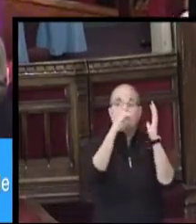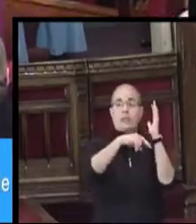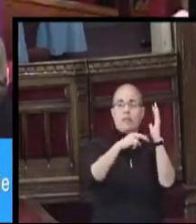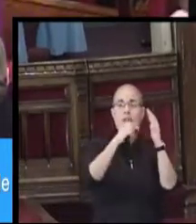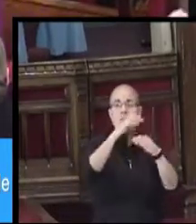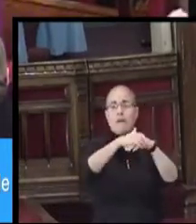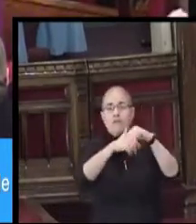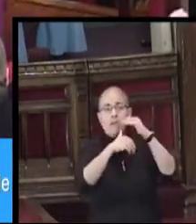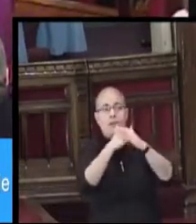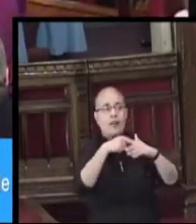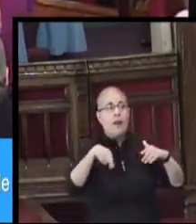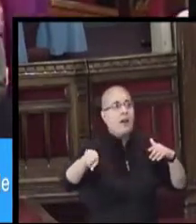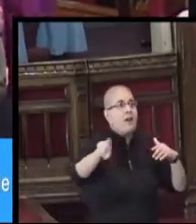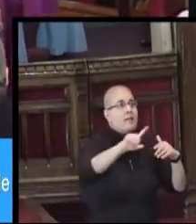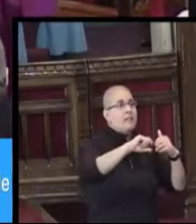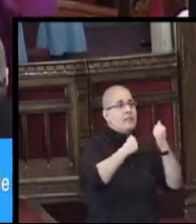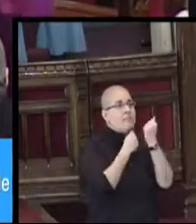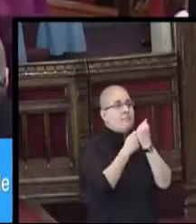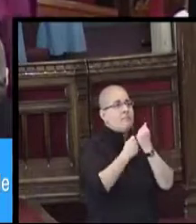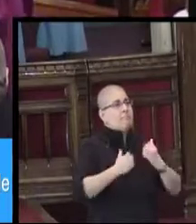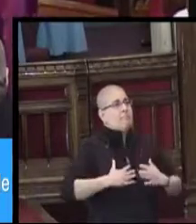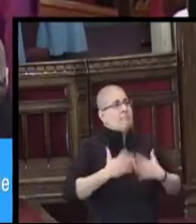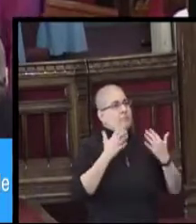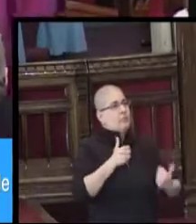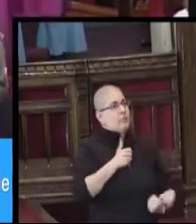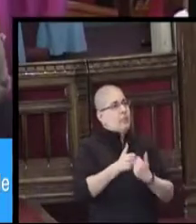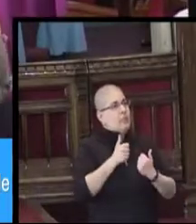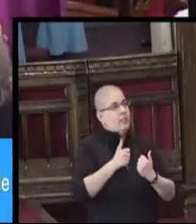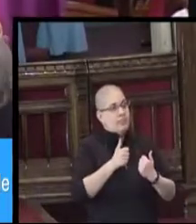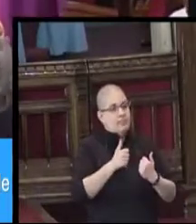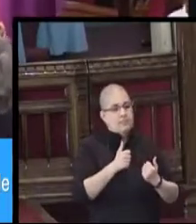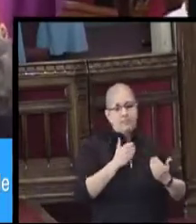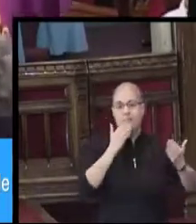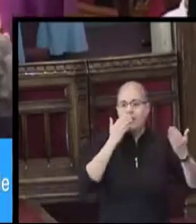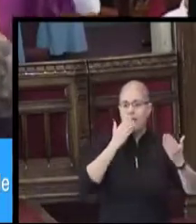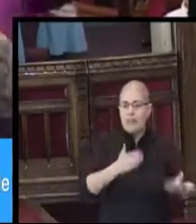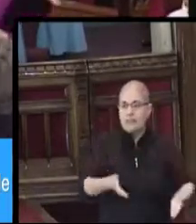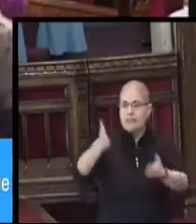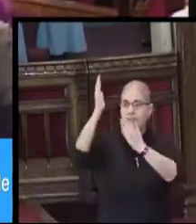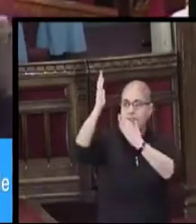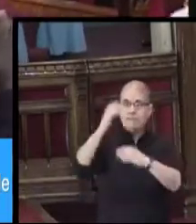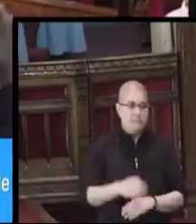they comfort us, inspire us, and challenge us. Thanks be to God.